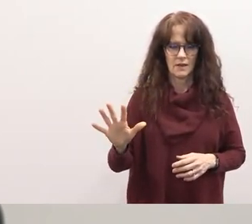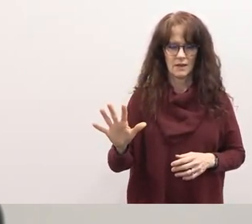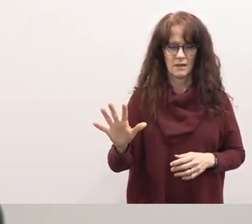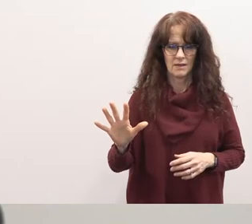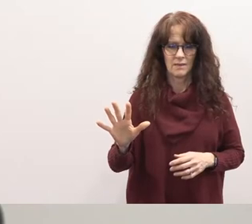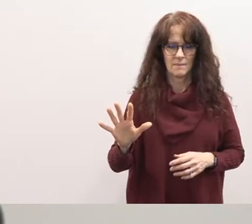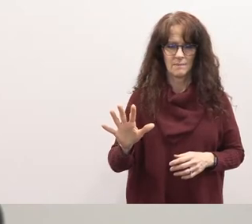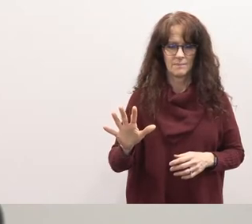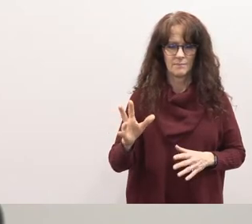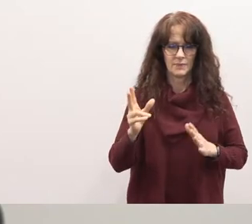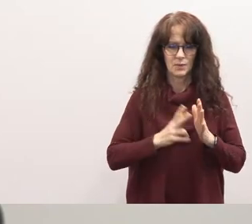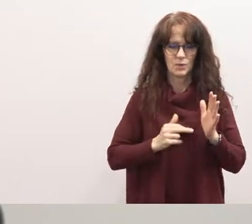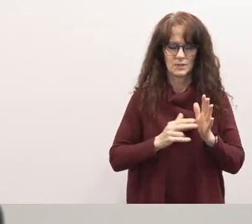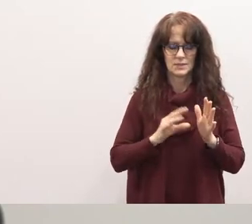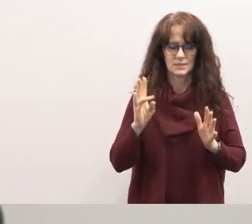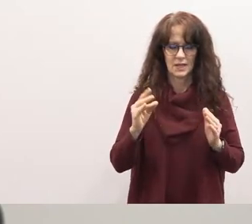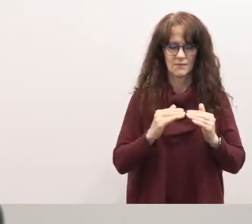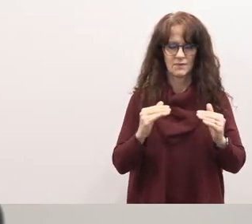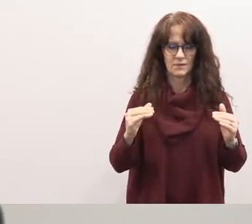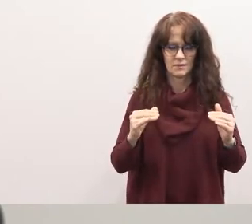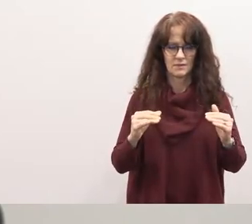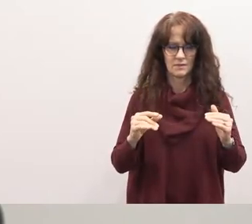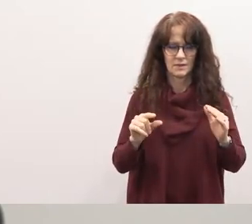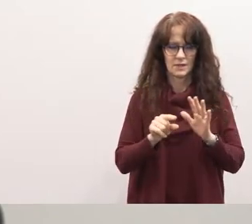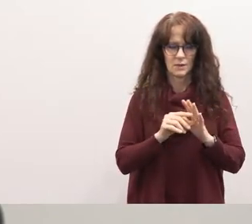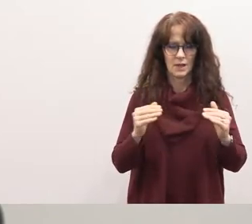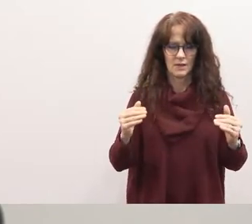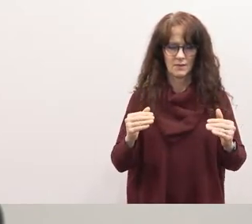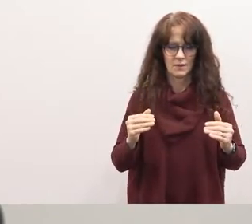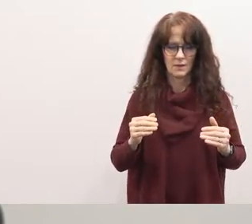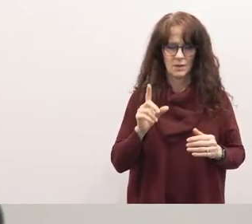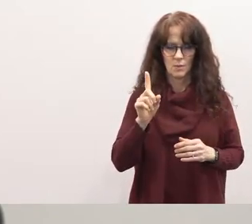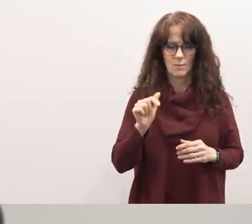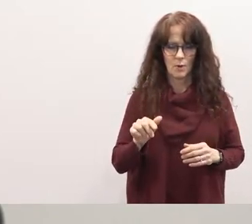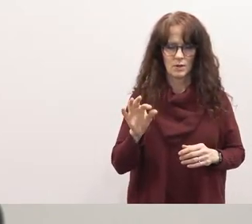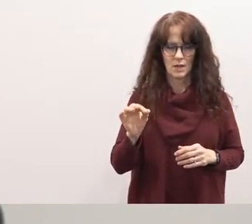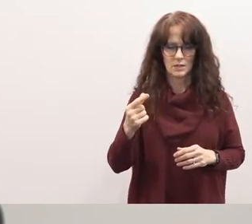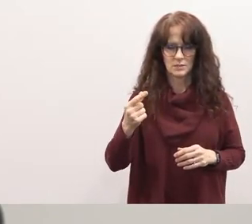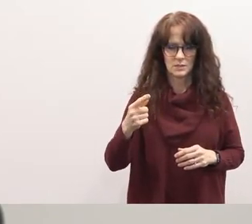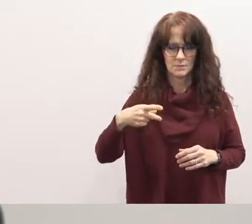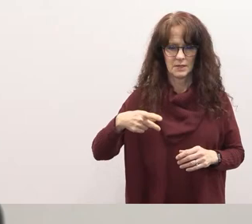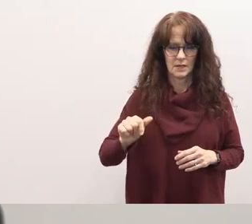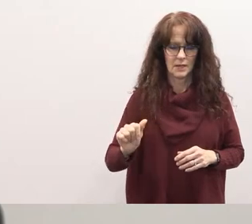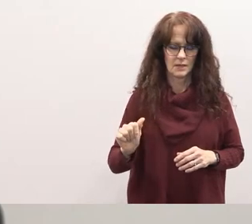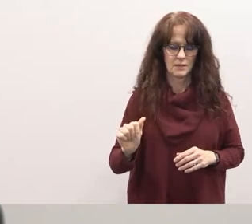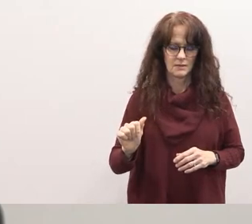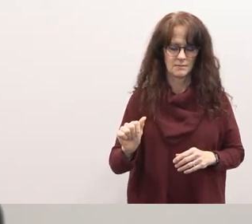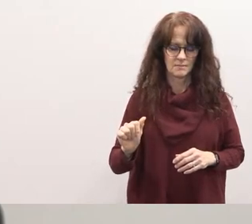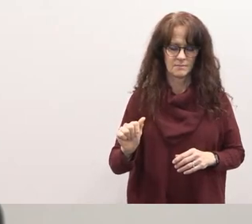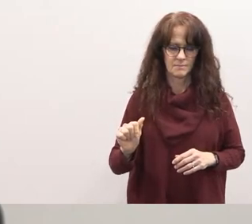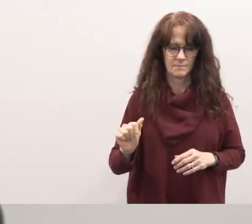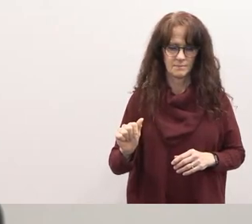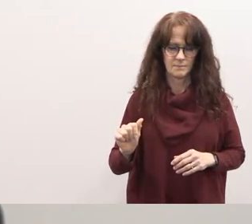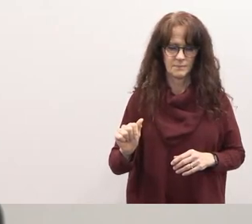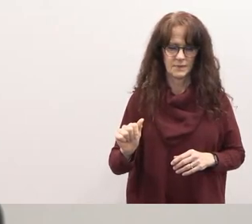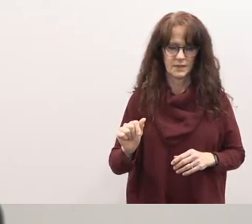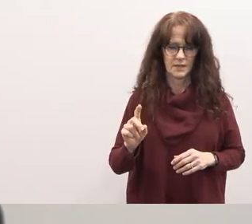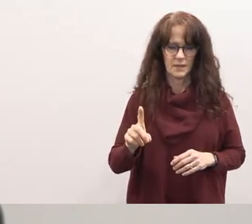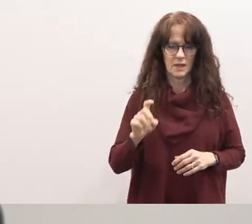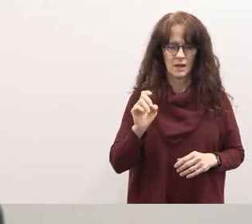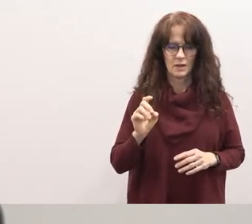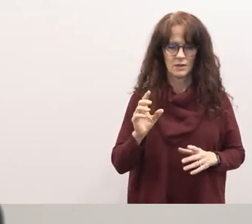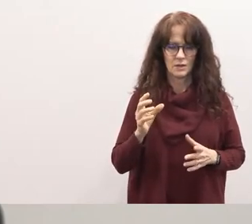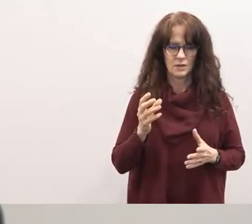1965. I was reading at the seventh grade level. I had a 1.9 grade point average with over 100